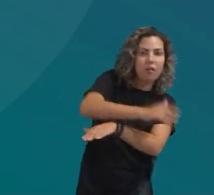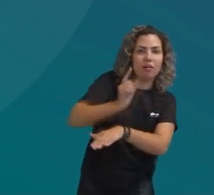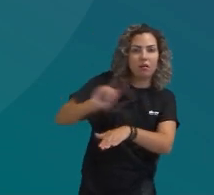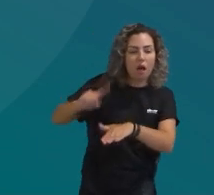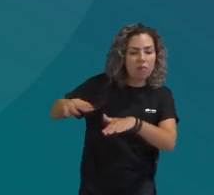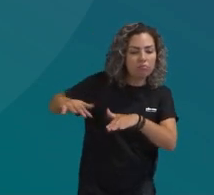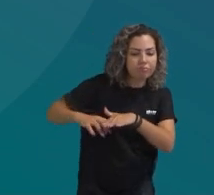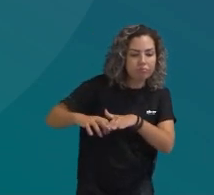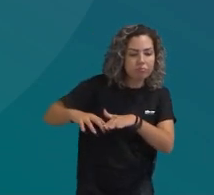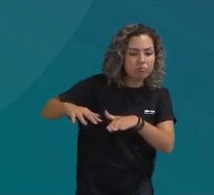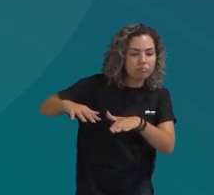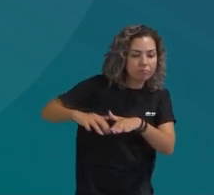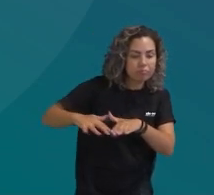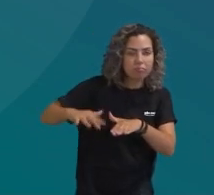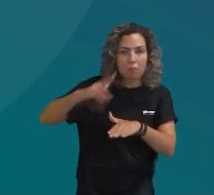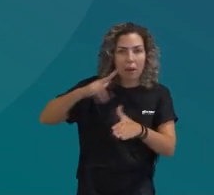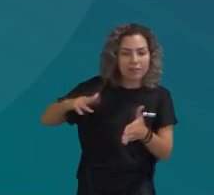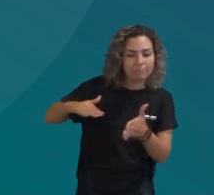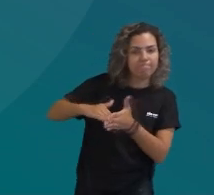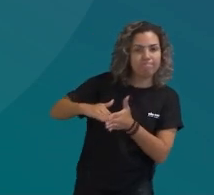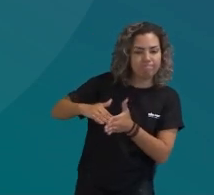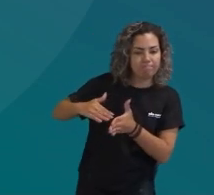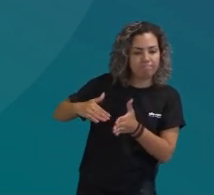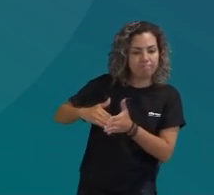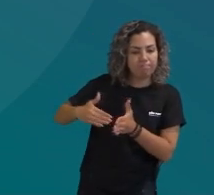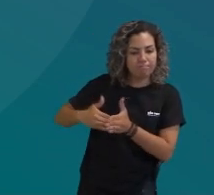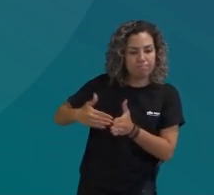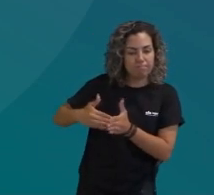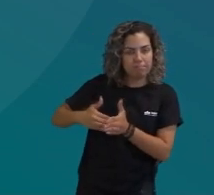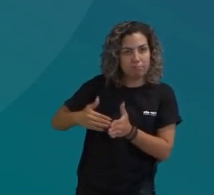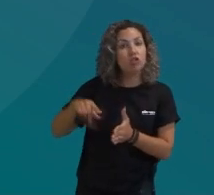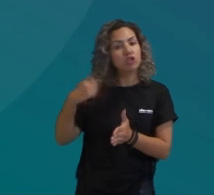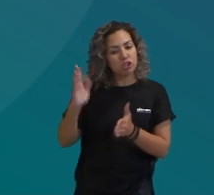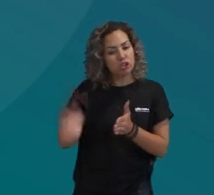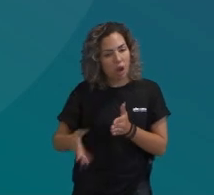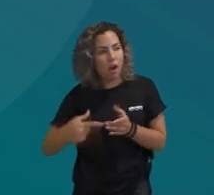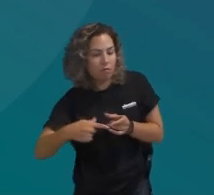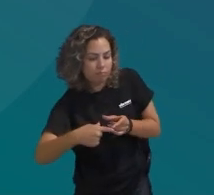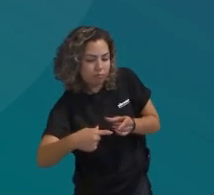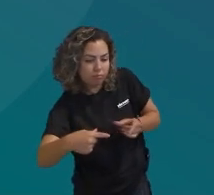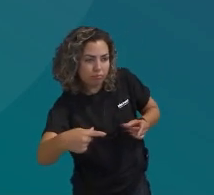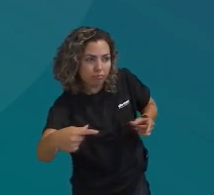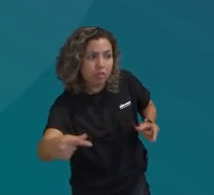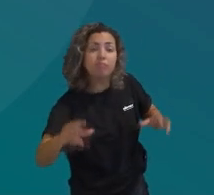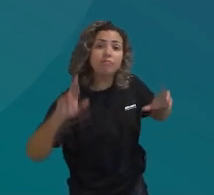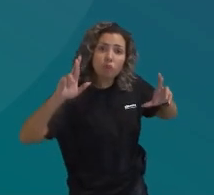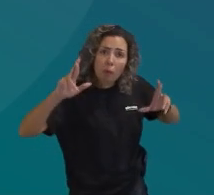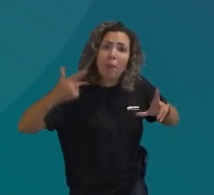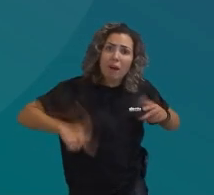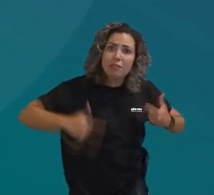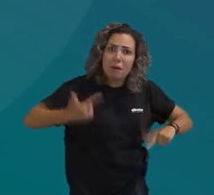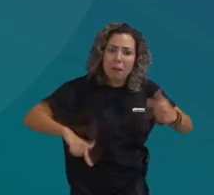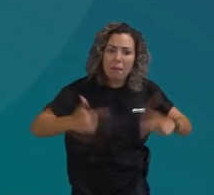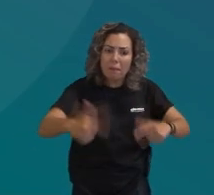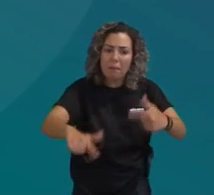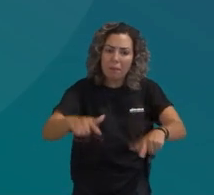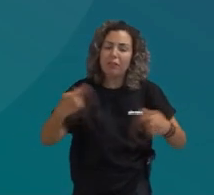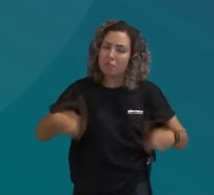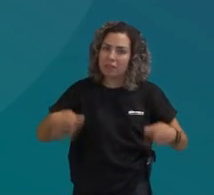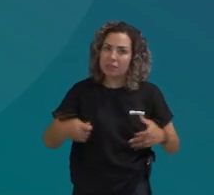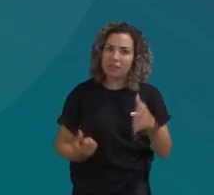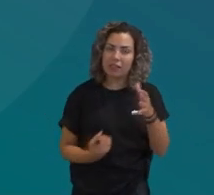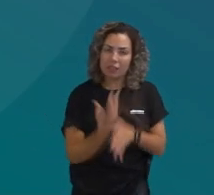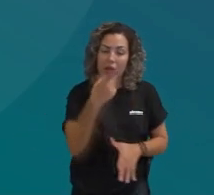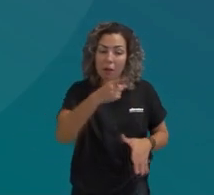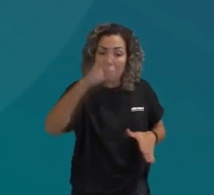them, and the intention is to set a lot of them on the lower, middle, and upper